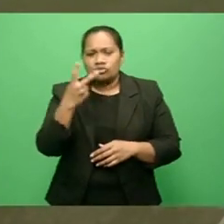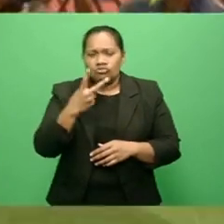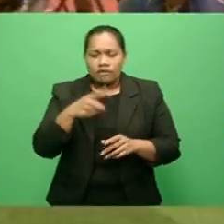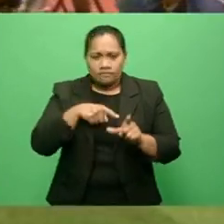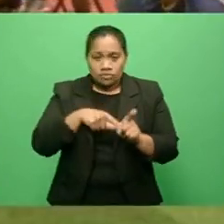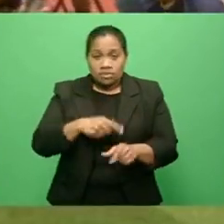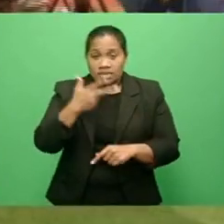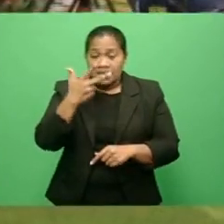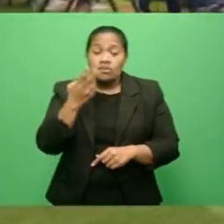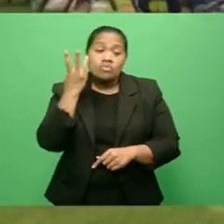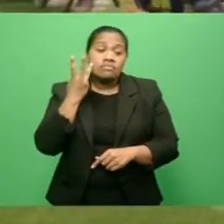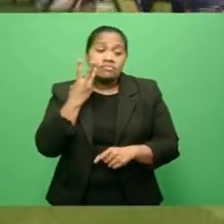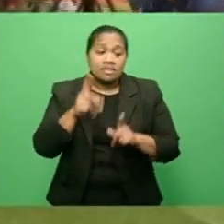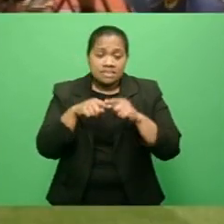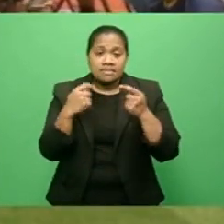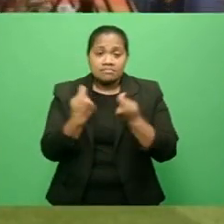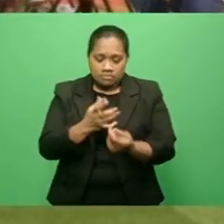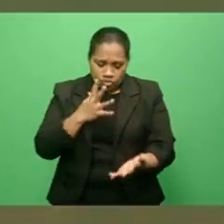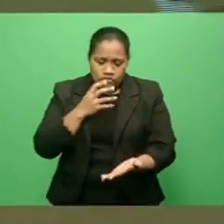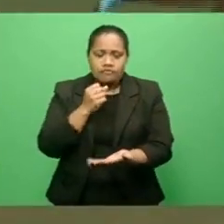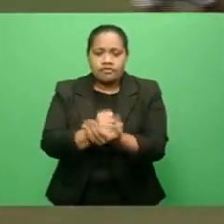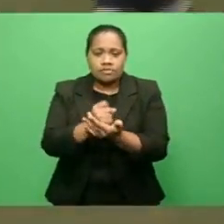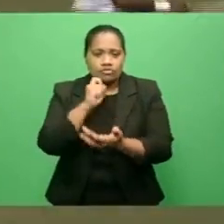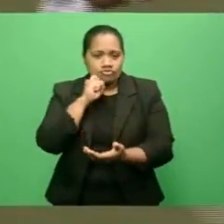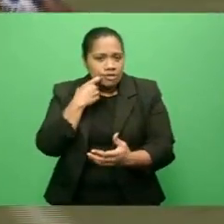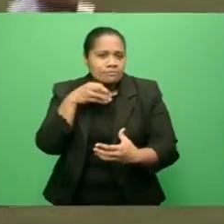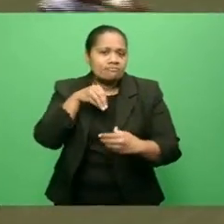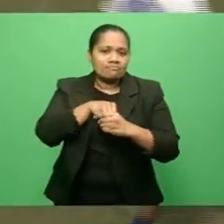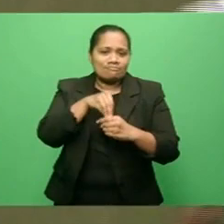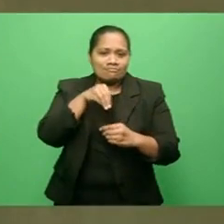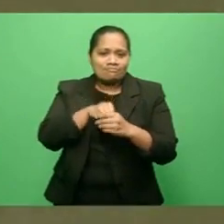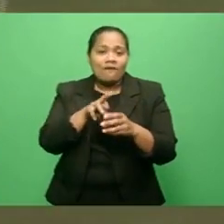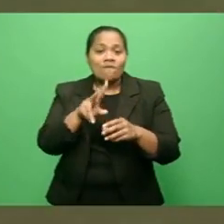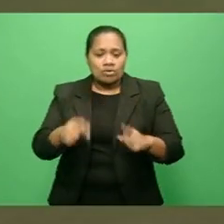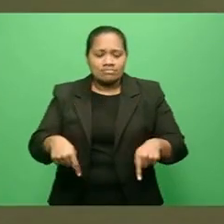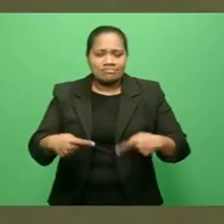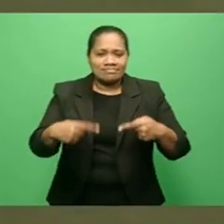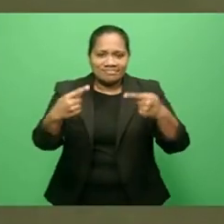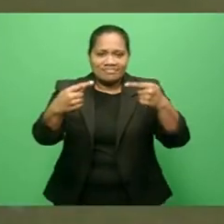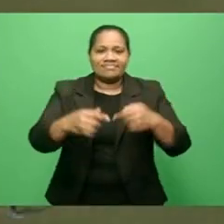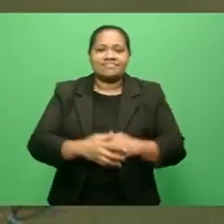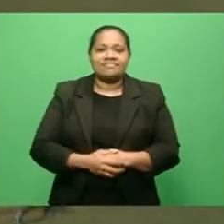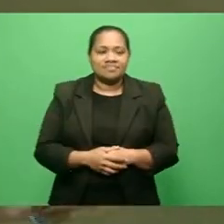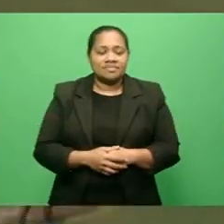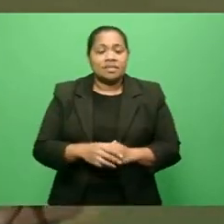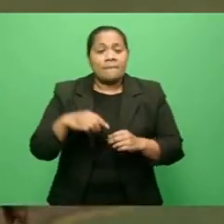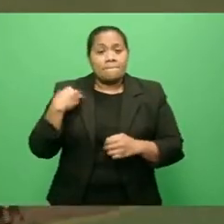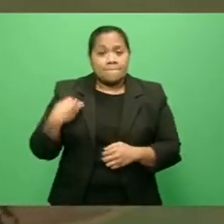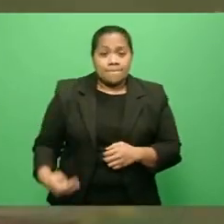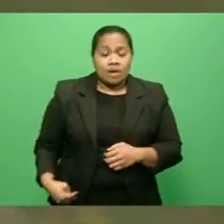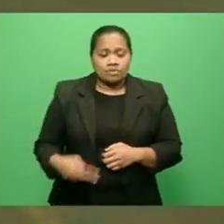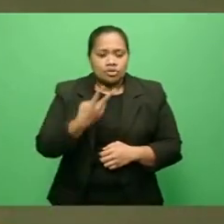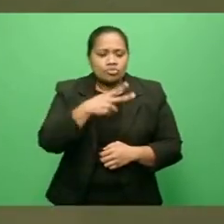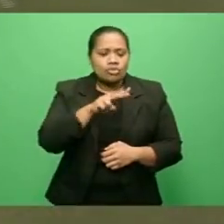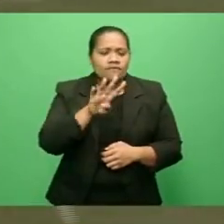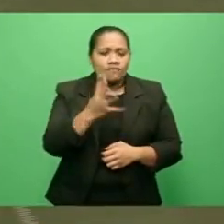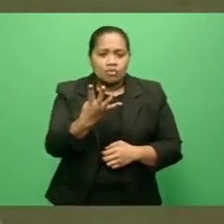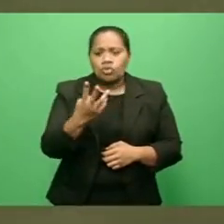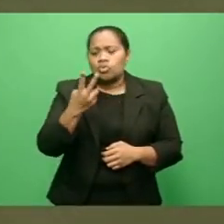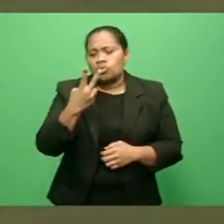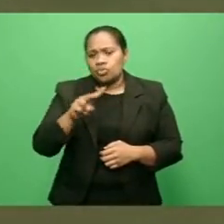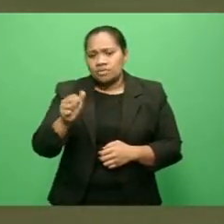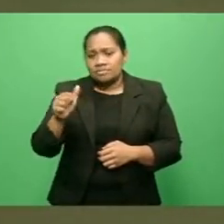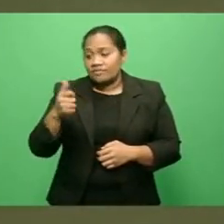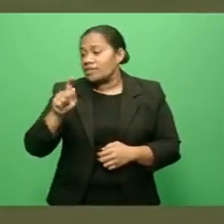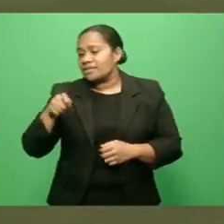confirmed their participation in the tournament. The 44th Fiji Better Maris Sevens will be played from the 24th to the 26th of next month